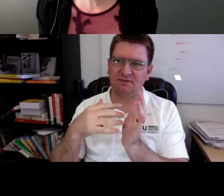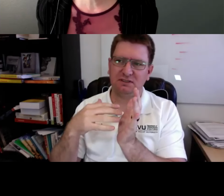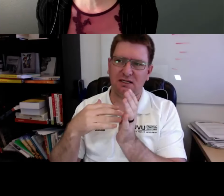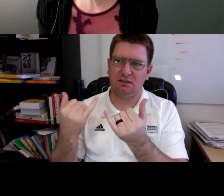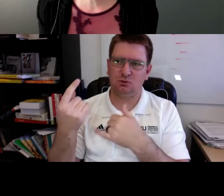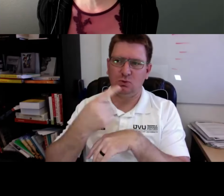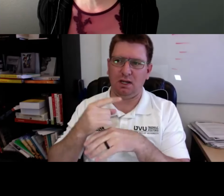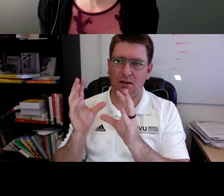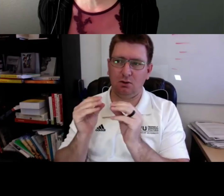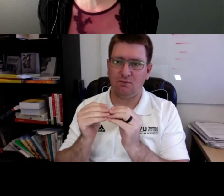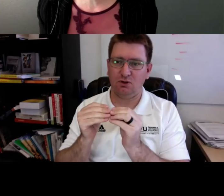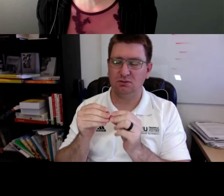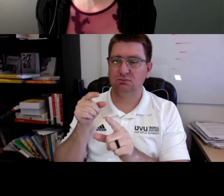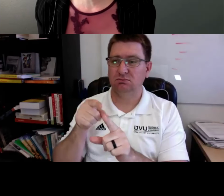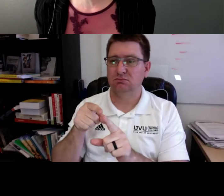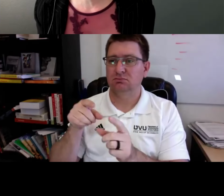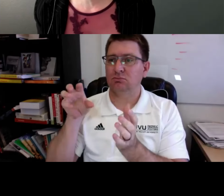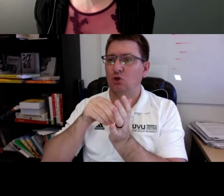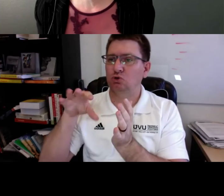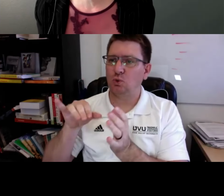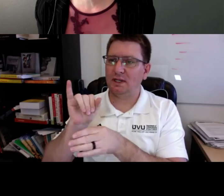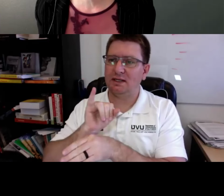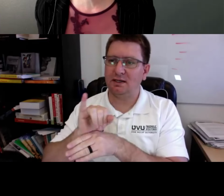then we have got also international deaf studies. There's a